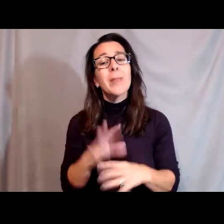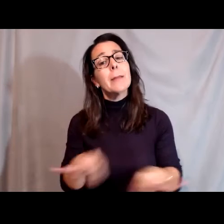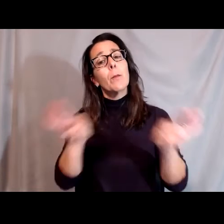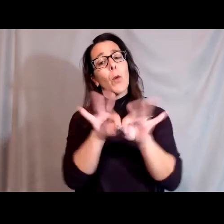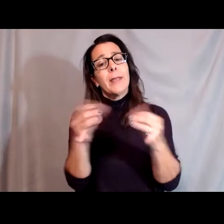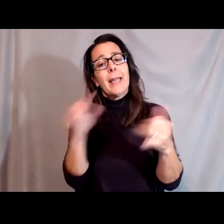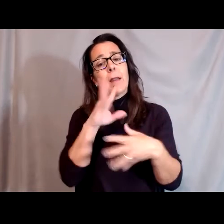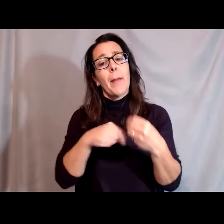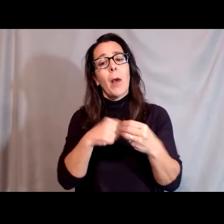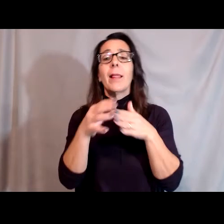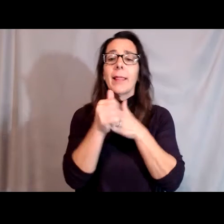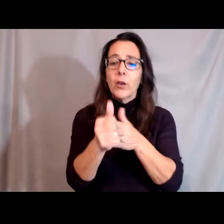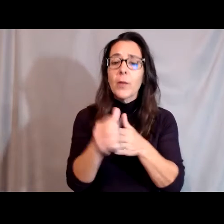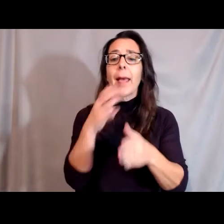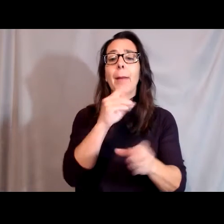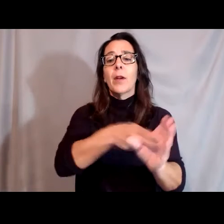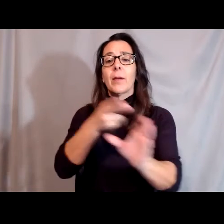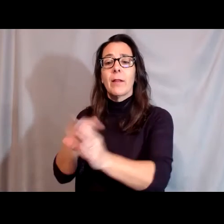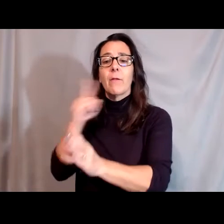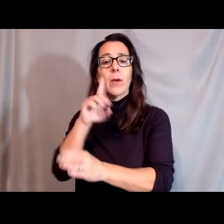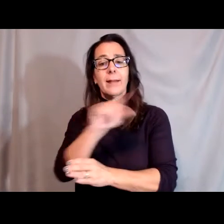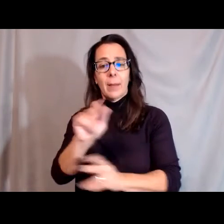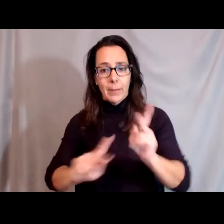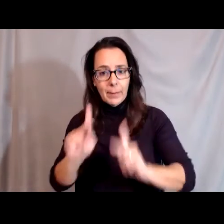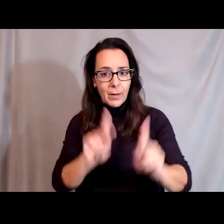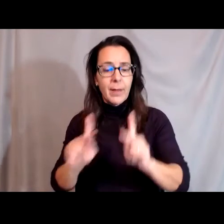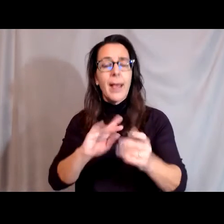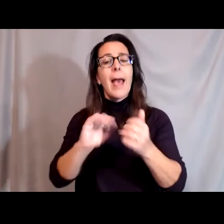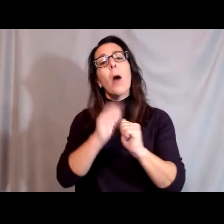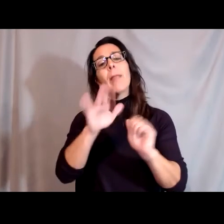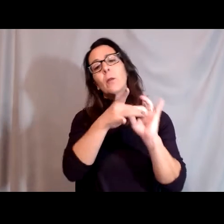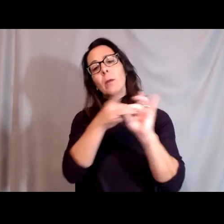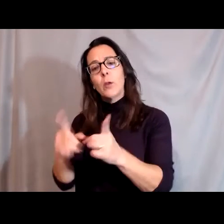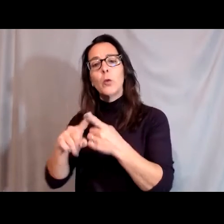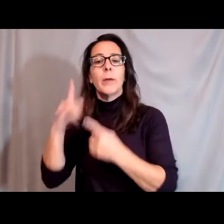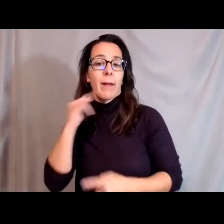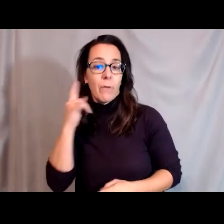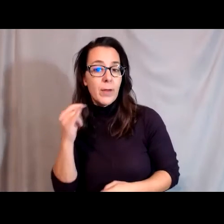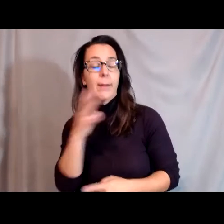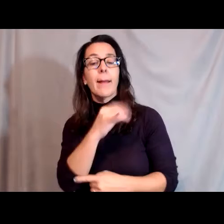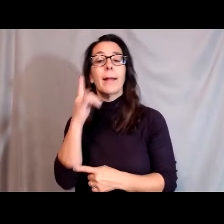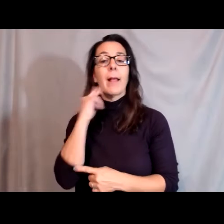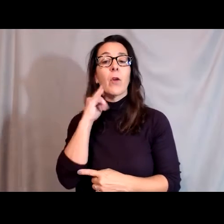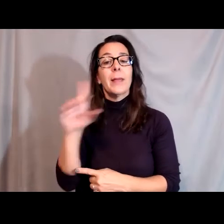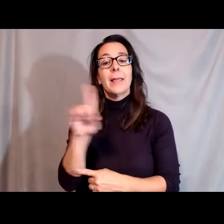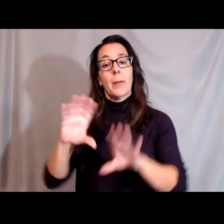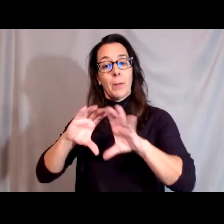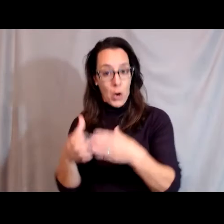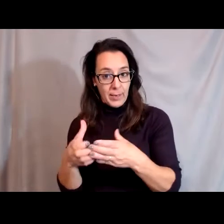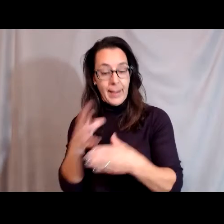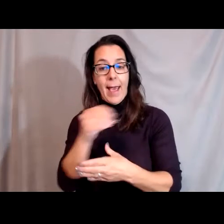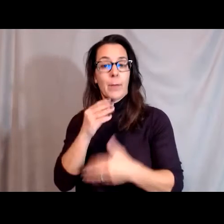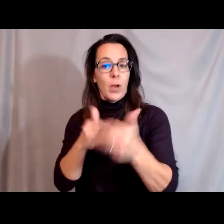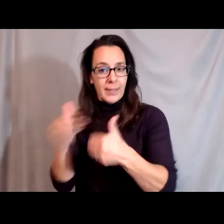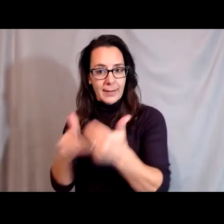persons with disabilities and as it pertains to California and the California Democratic Party and all of those processes. And I'm very